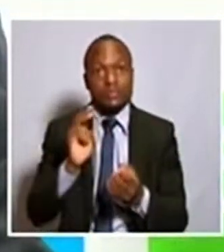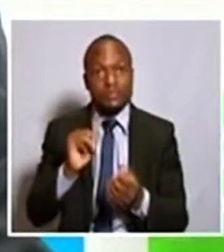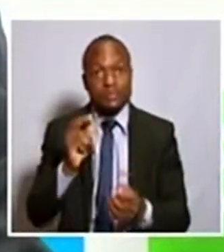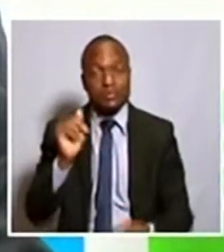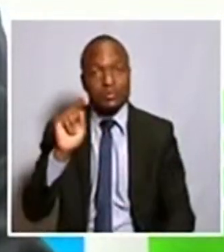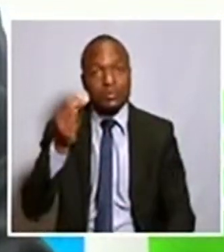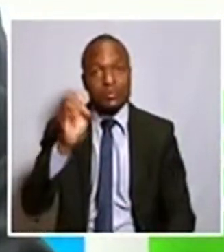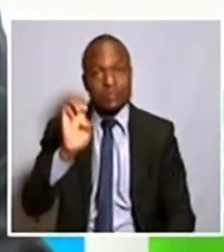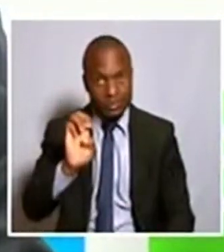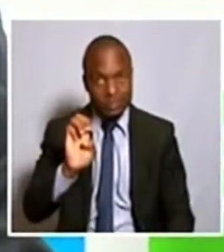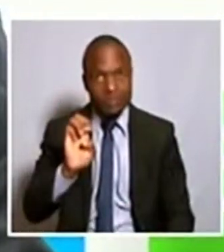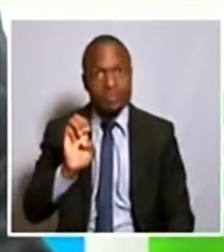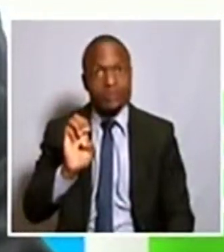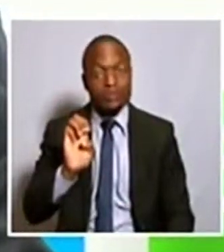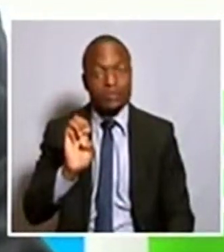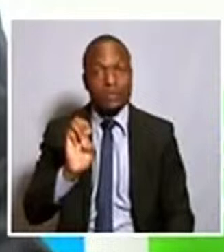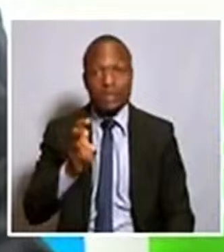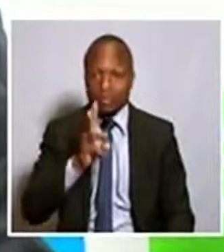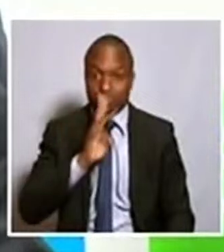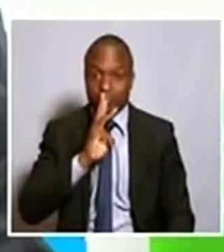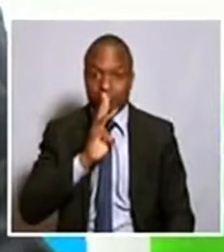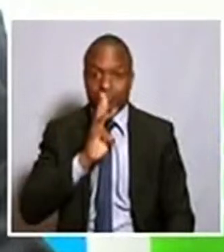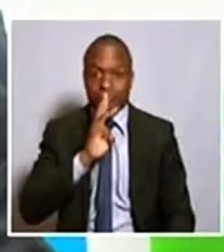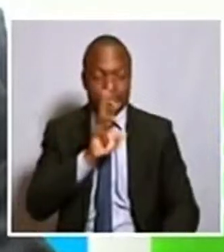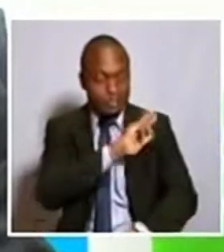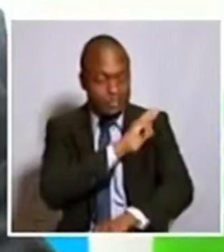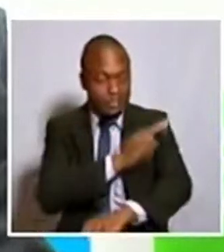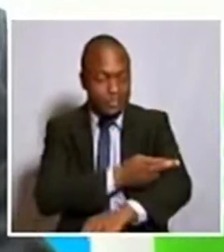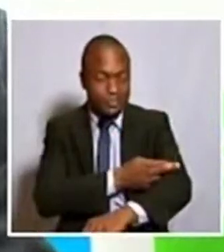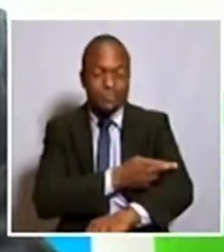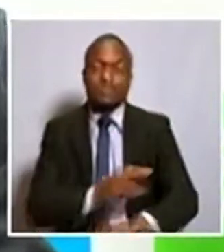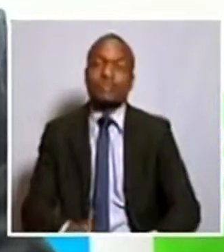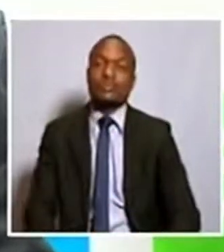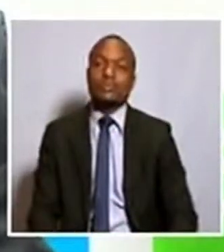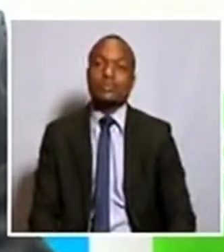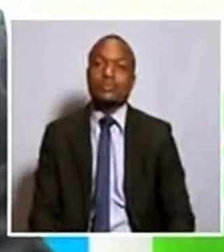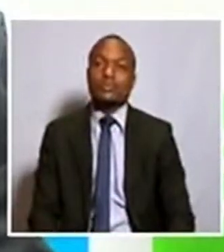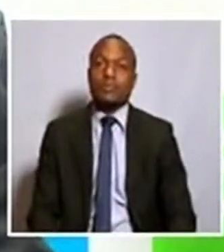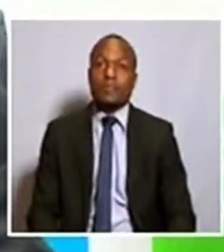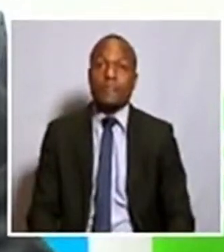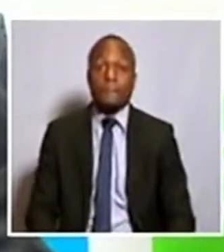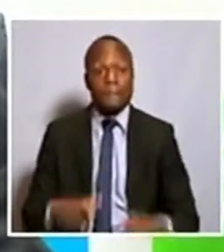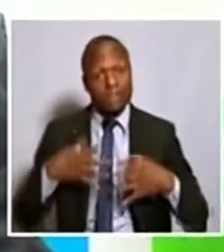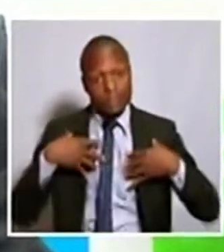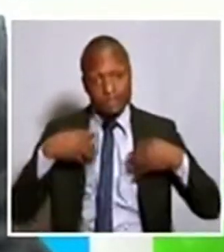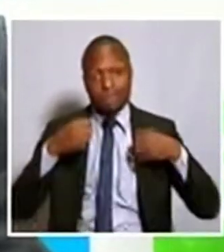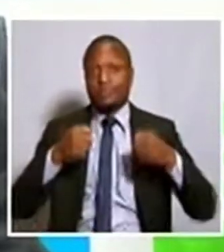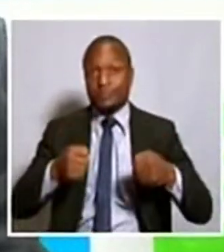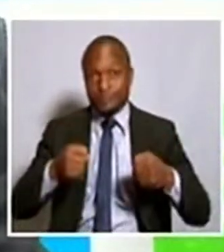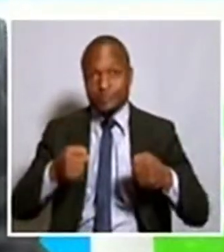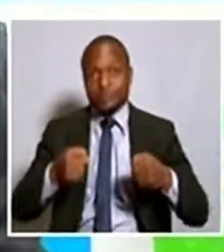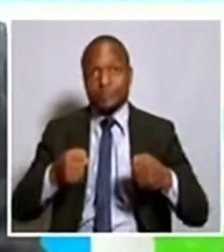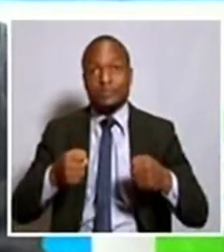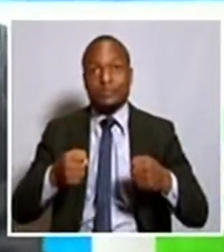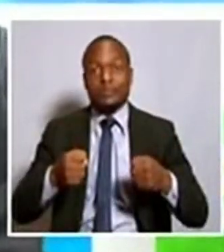and water resources. The health and